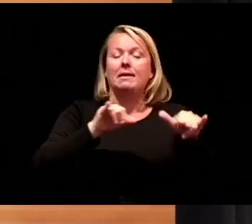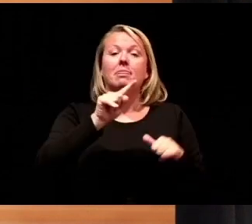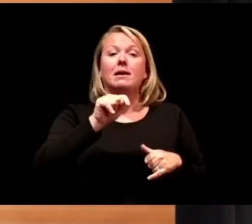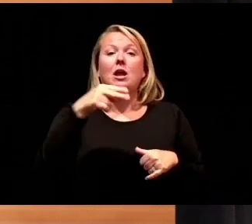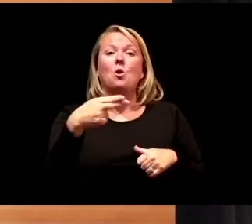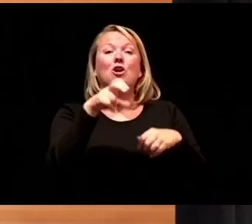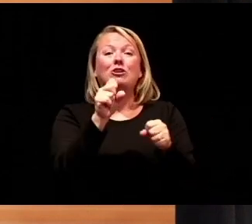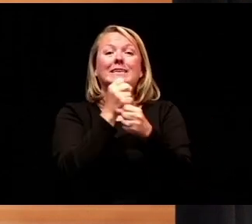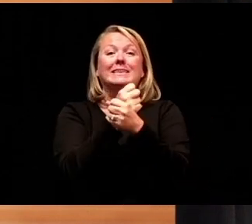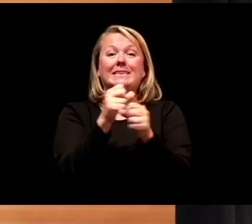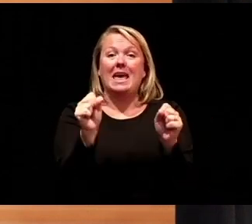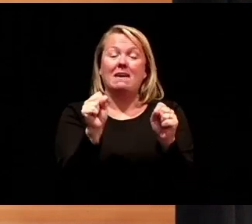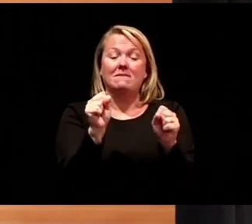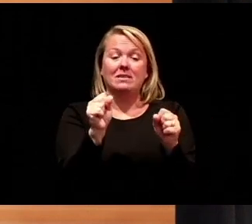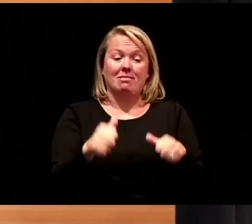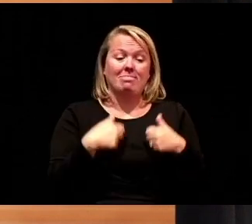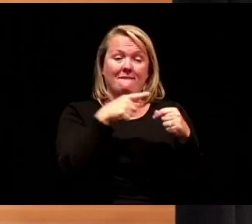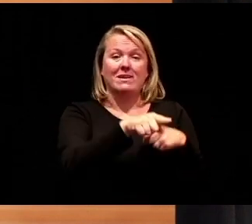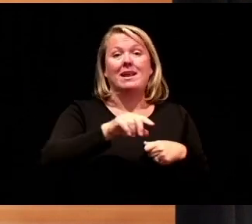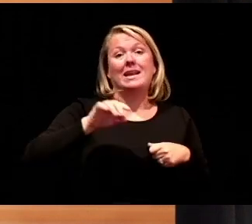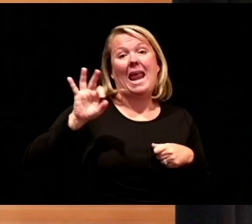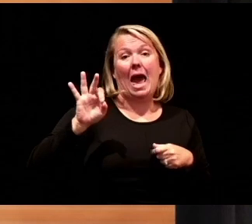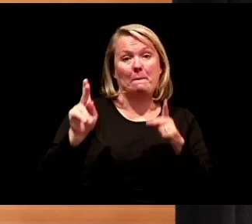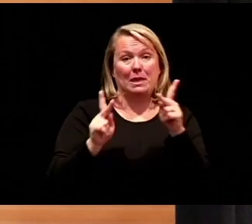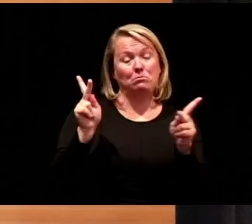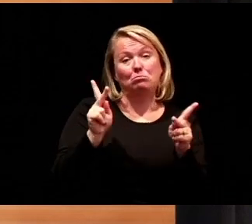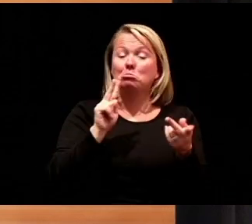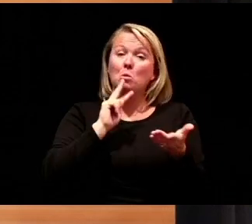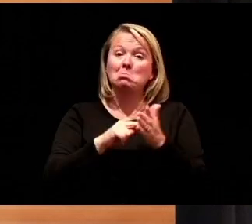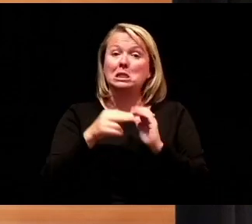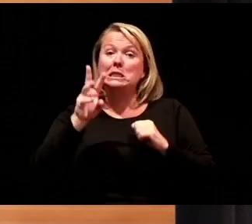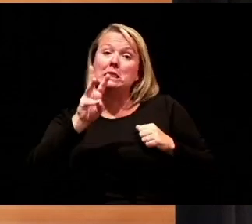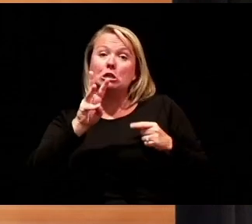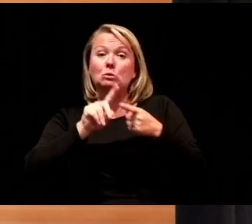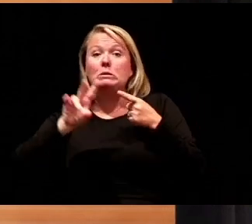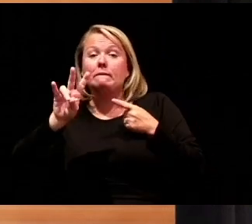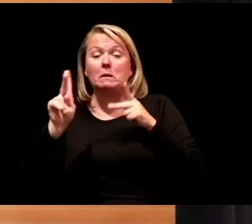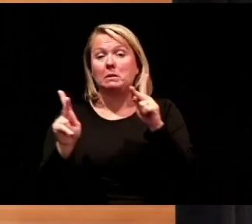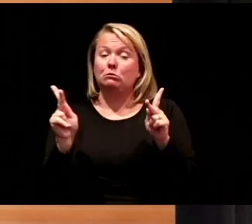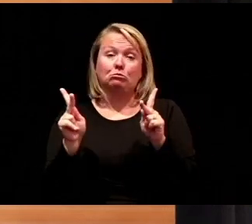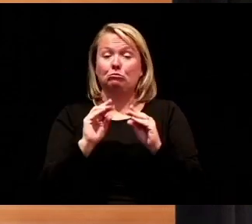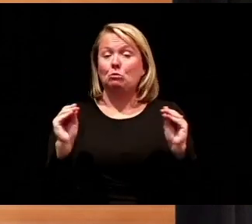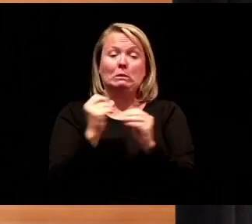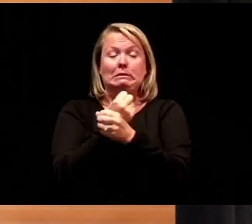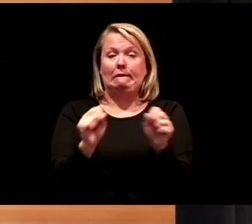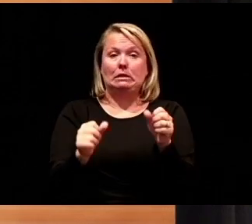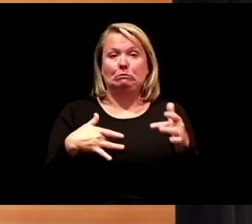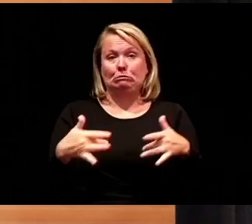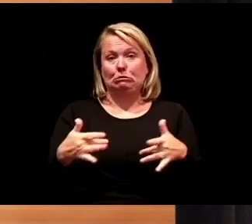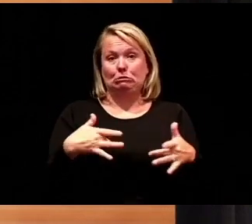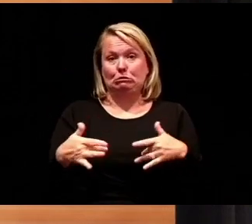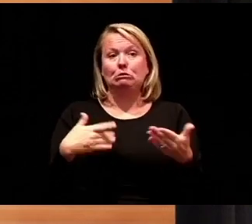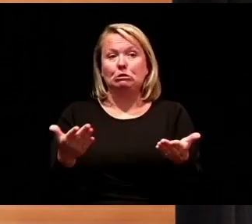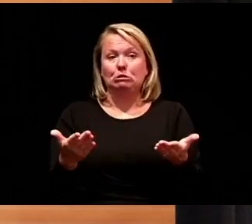email, I love when that happens, that the size of a family is not a protected class and it is not possible